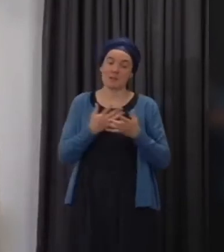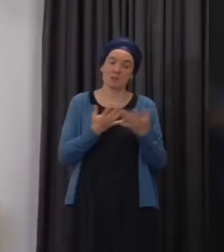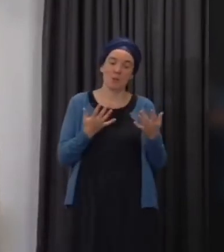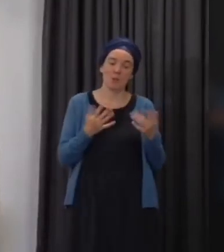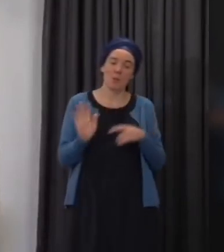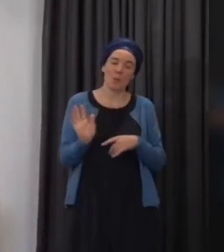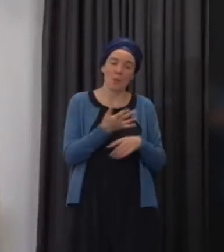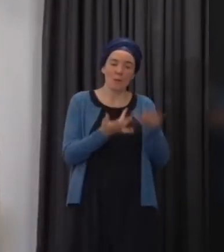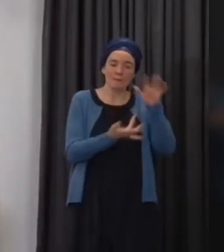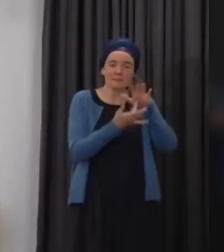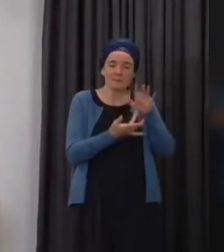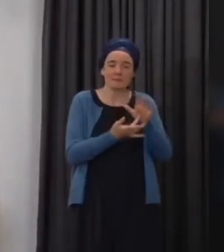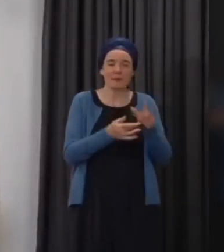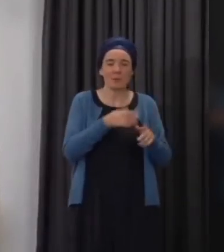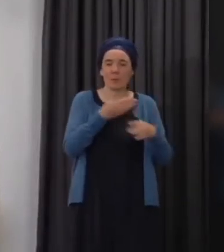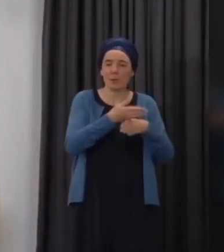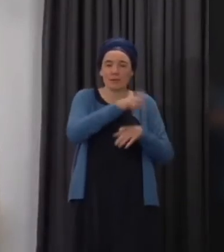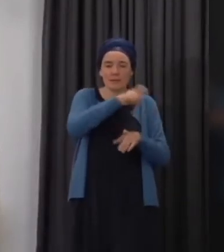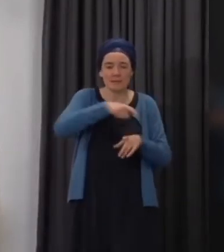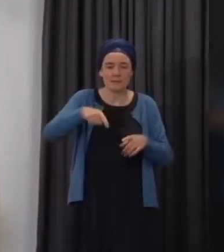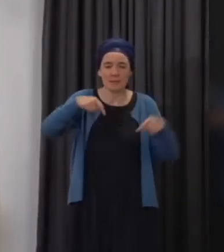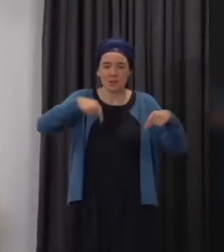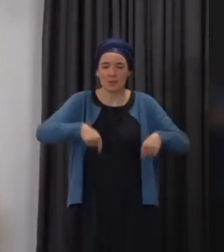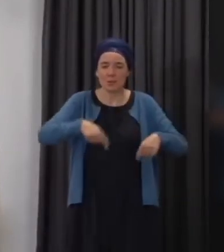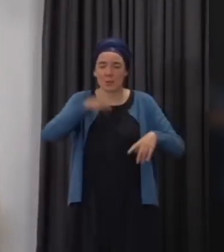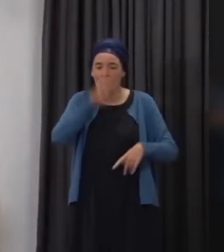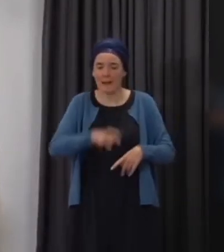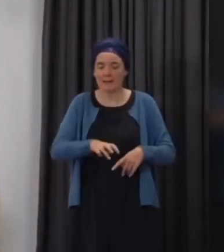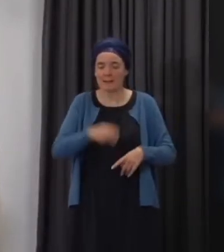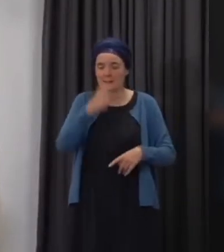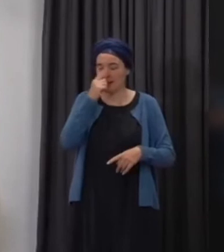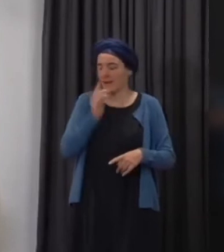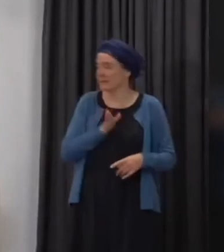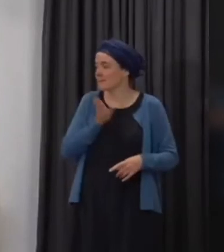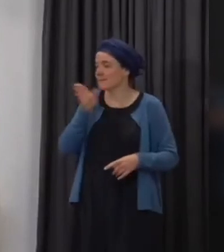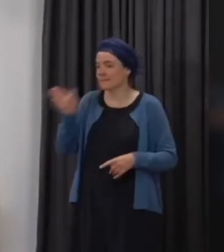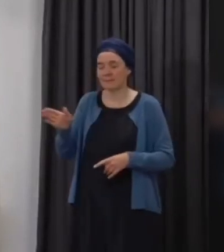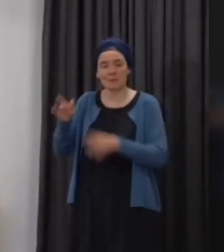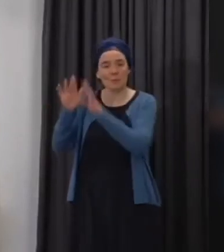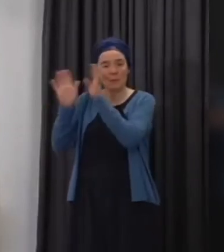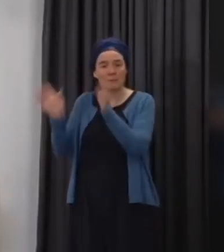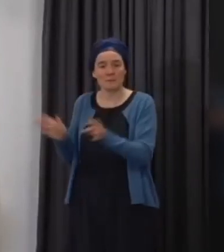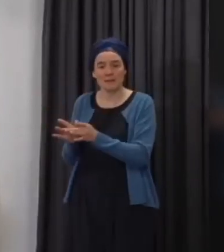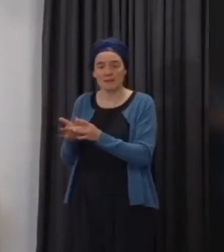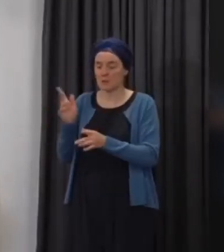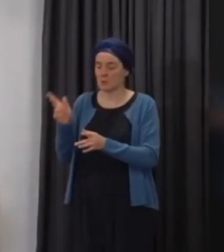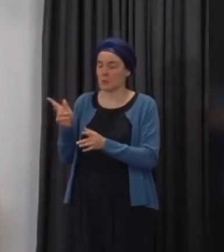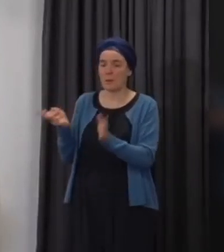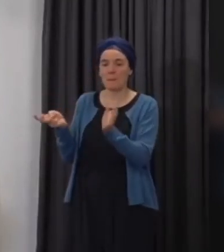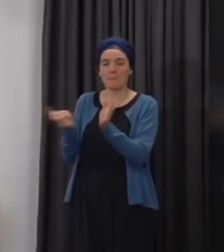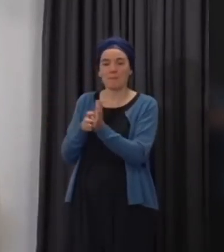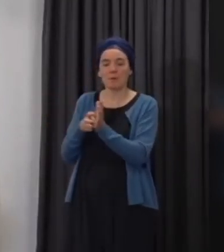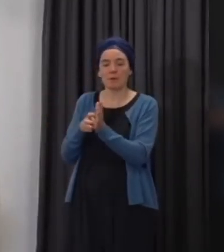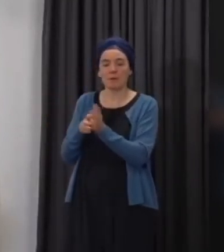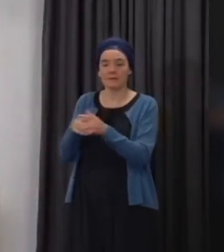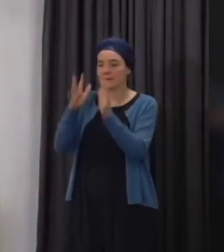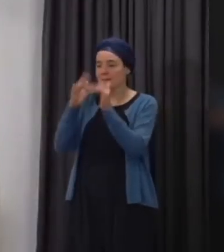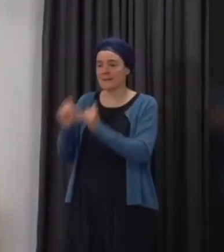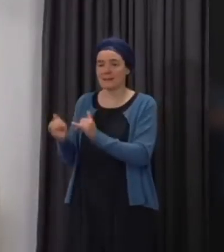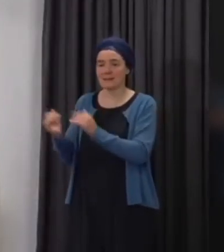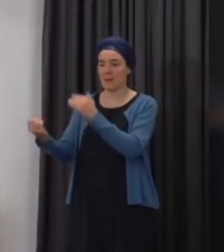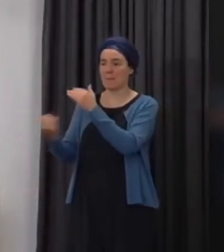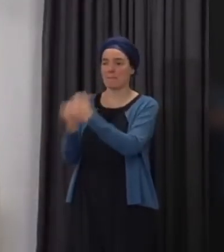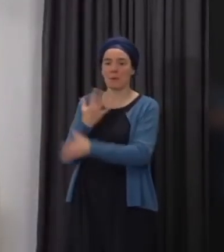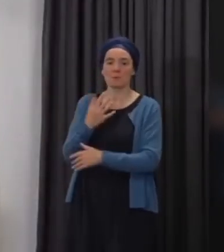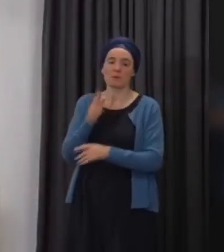who now need a test can now use the UK website to book a home testing kit. It will soon be extended to include the